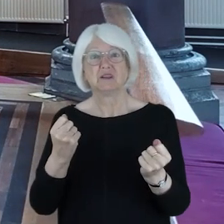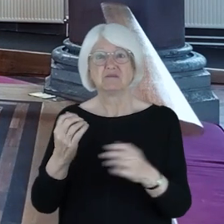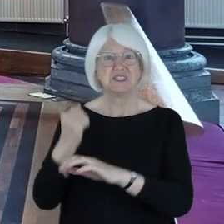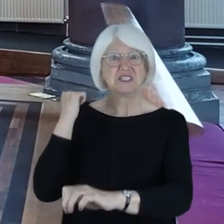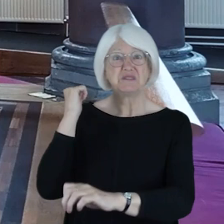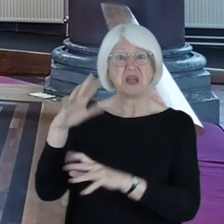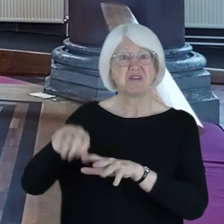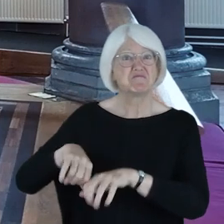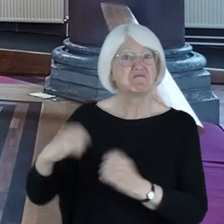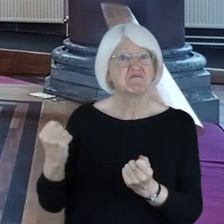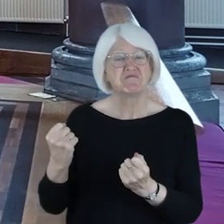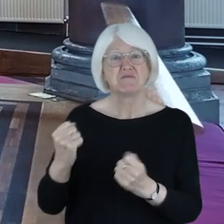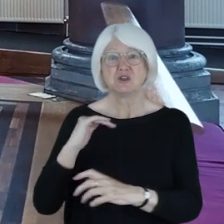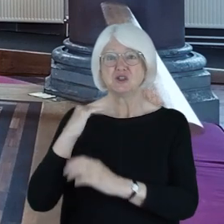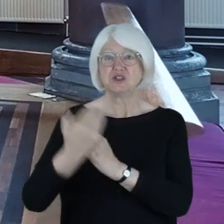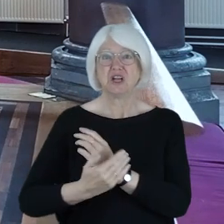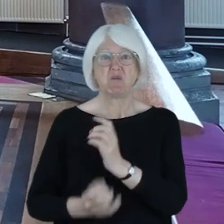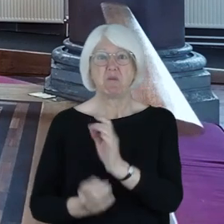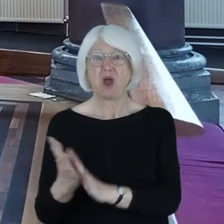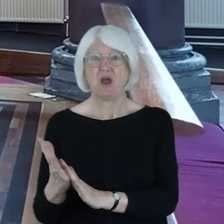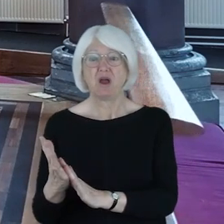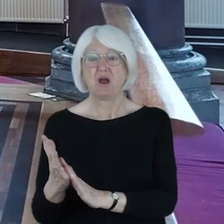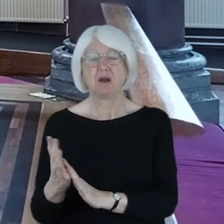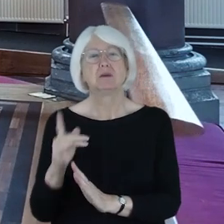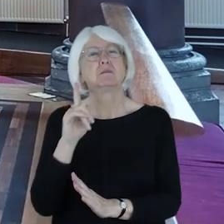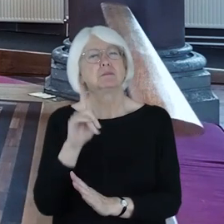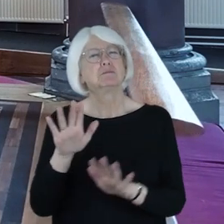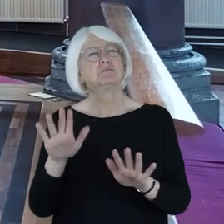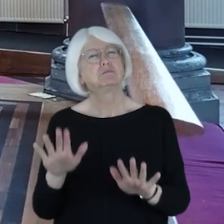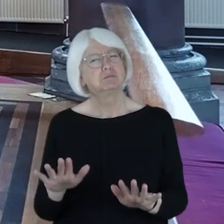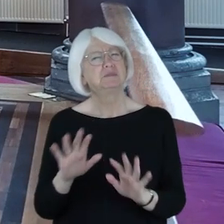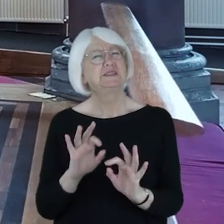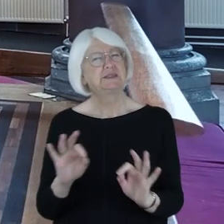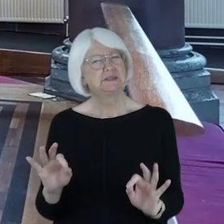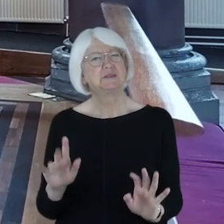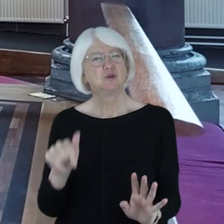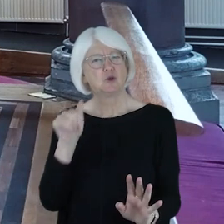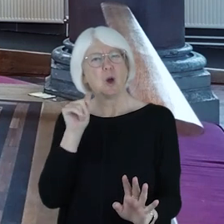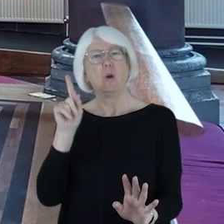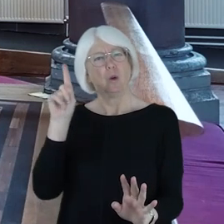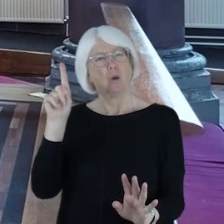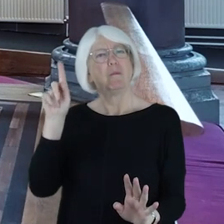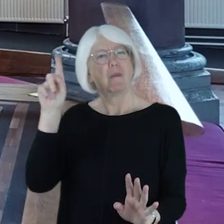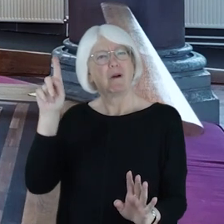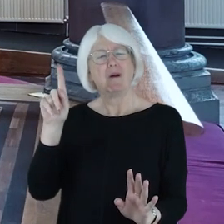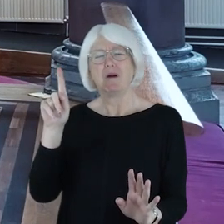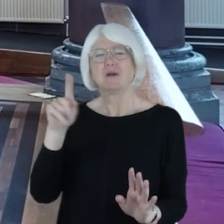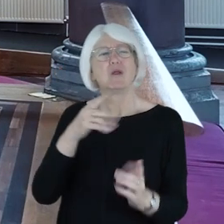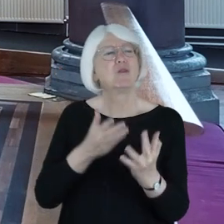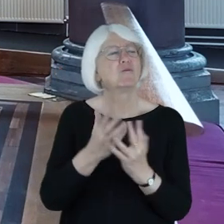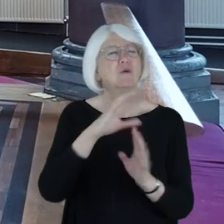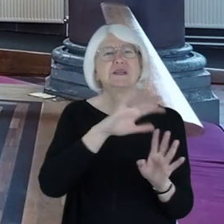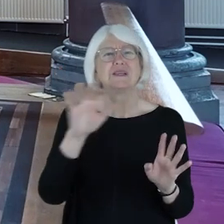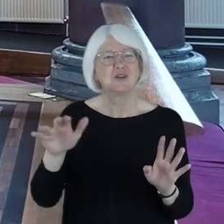the shields with fire. Be still then, and know that I am God. I will be exalted among the